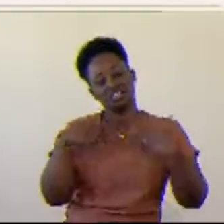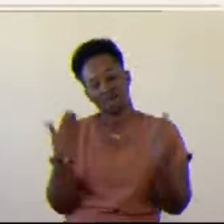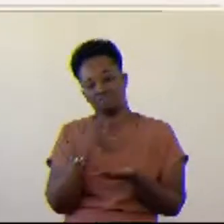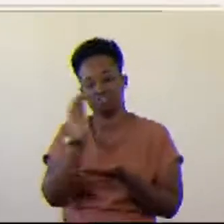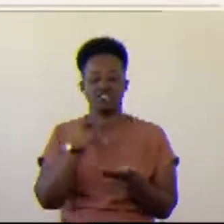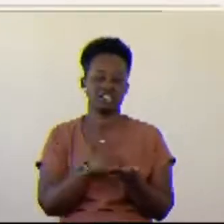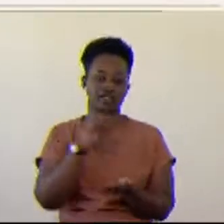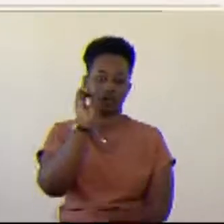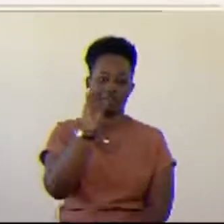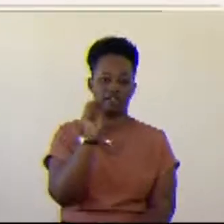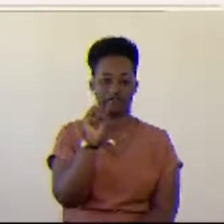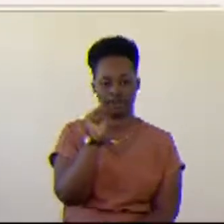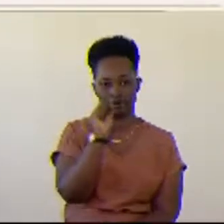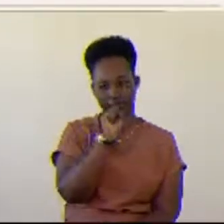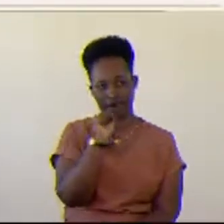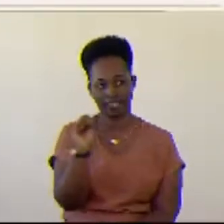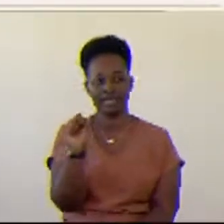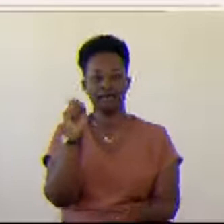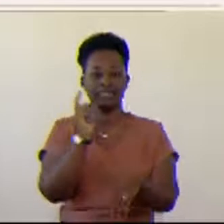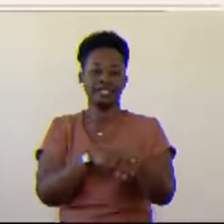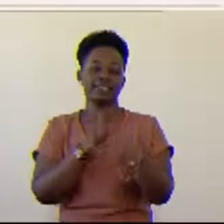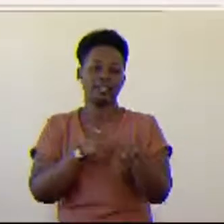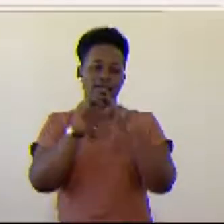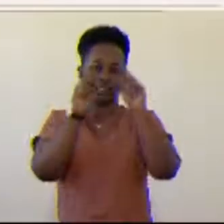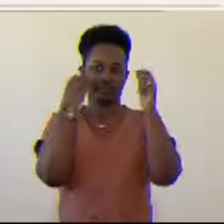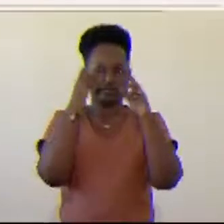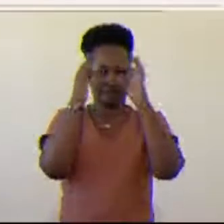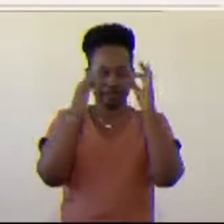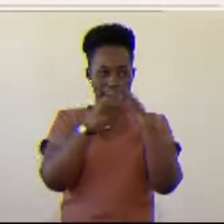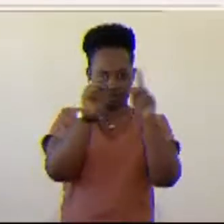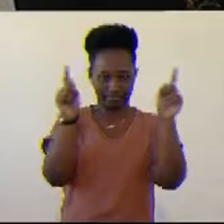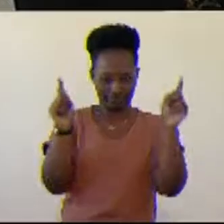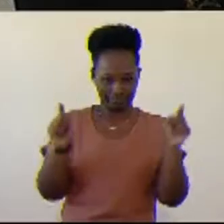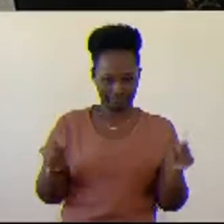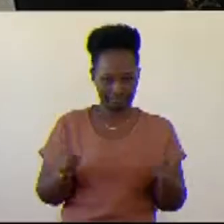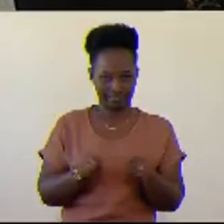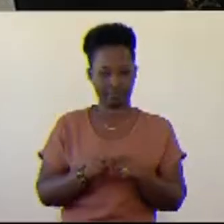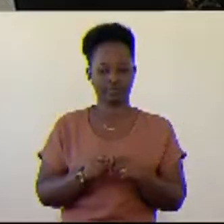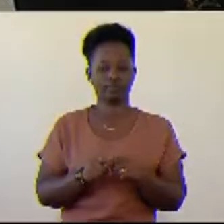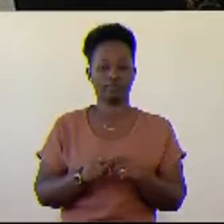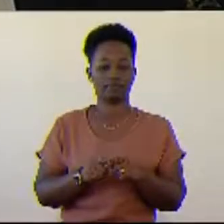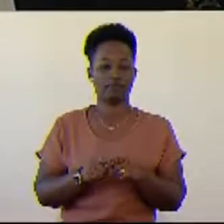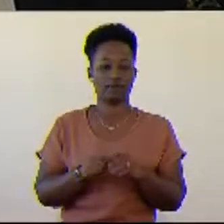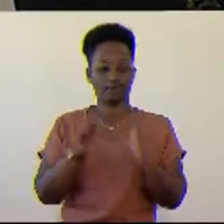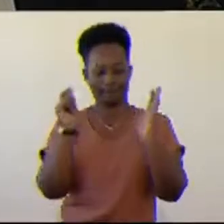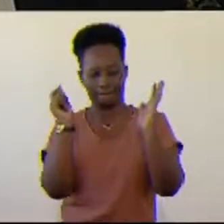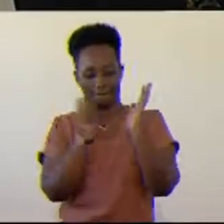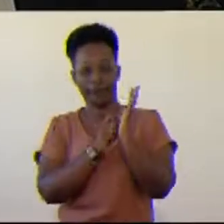is uniform. The thickness is the same, everything is the same. So that becomes uniform.